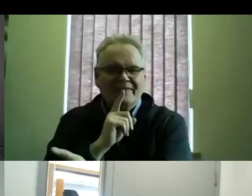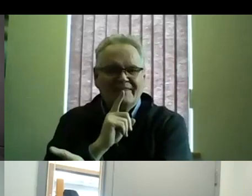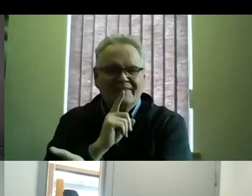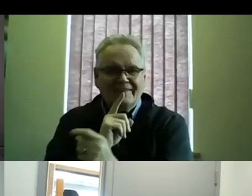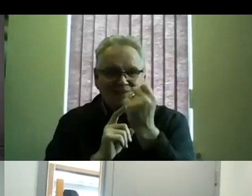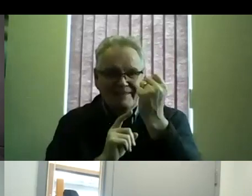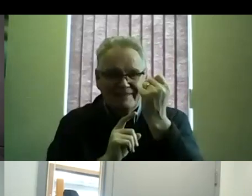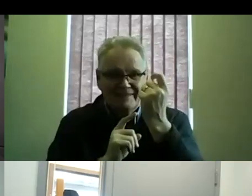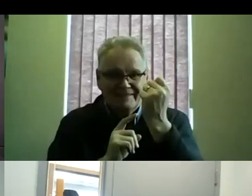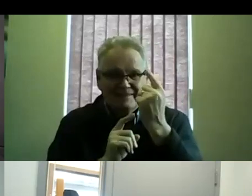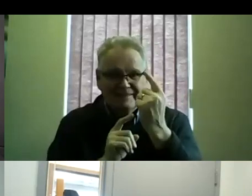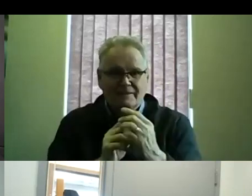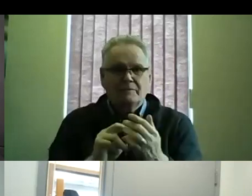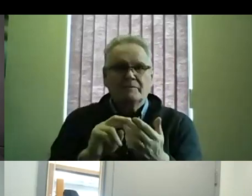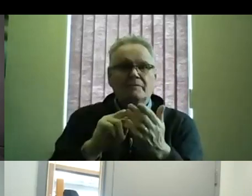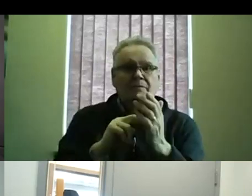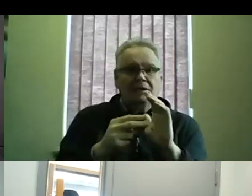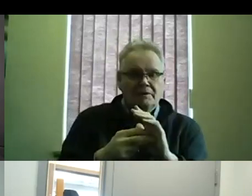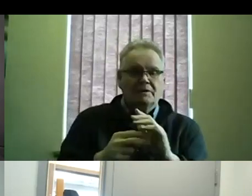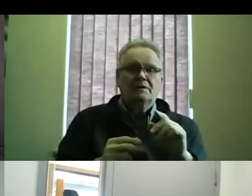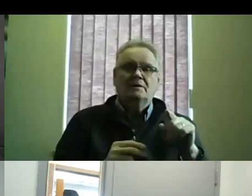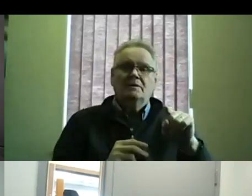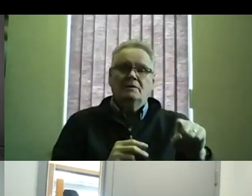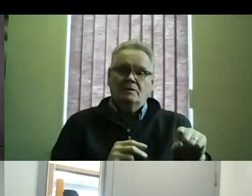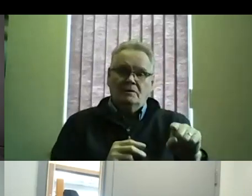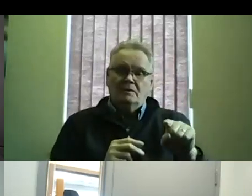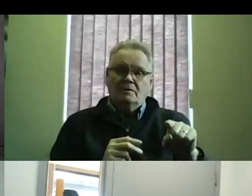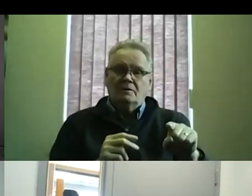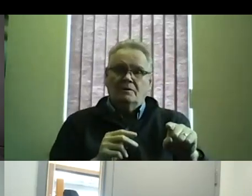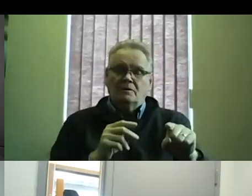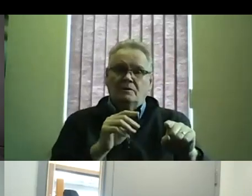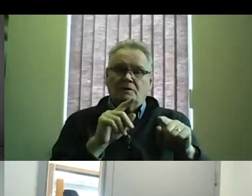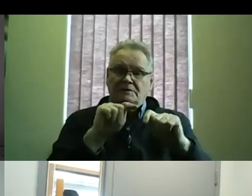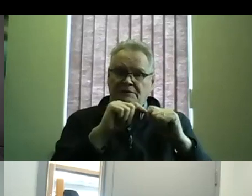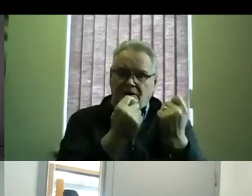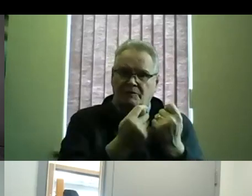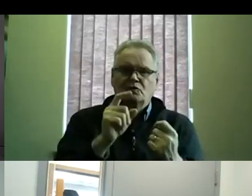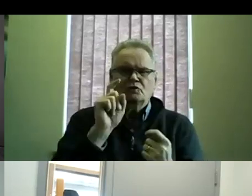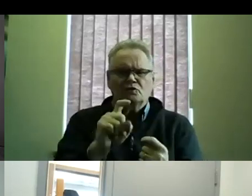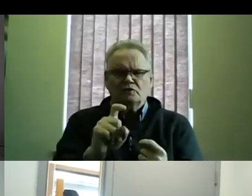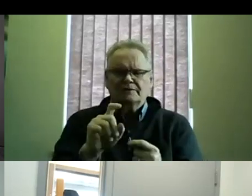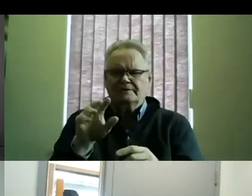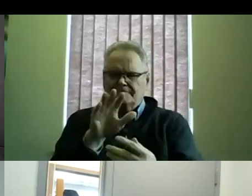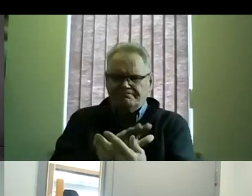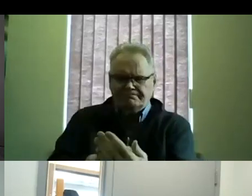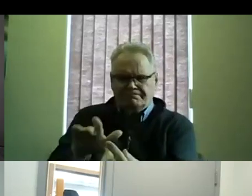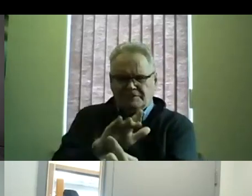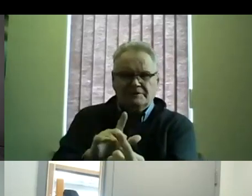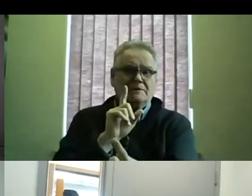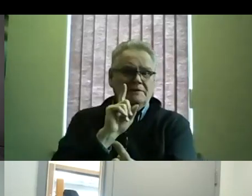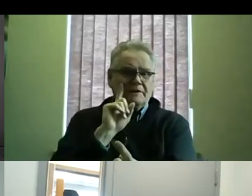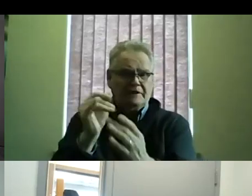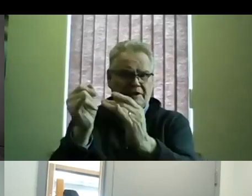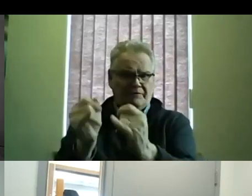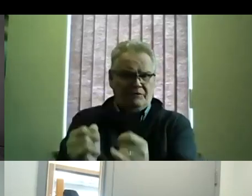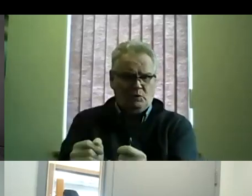organization, the professional organization, the NLAD in this particular situation, to be involved in